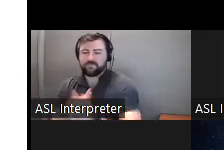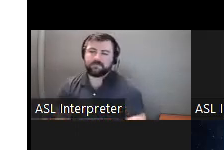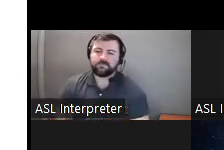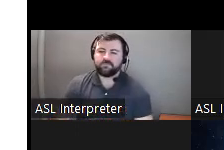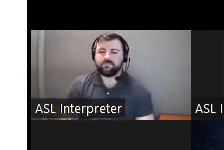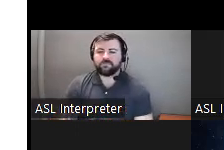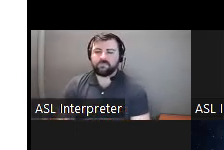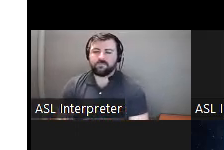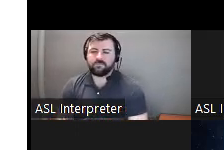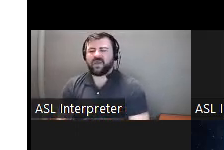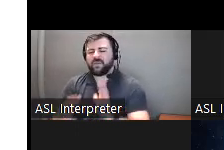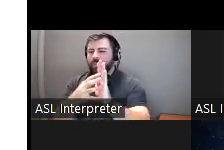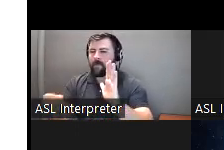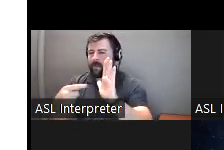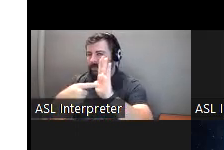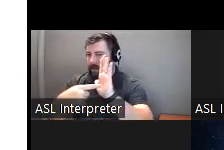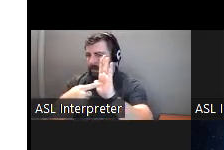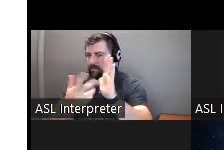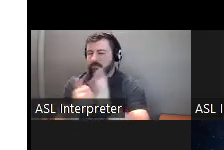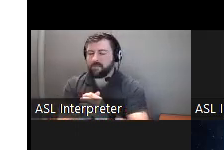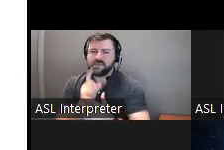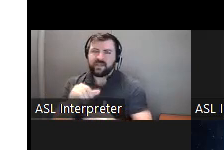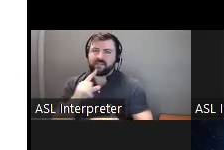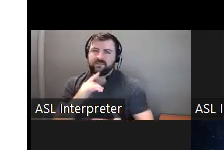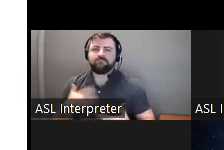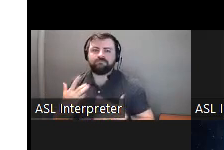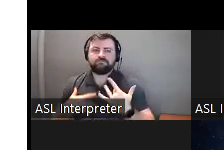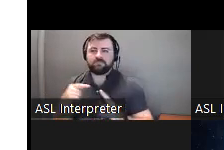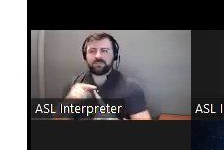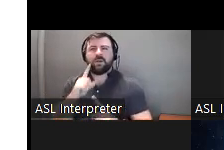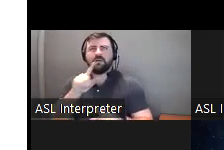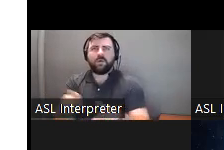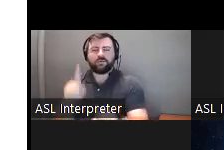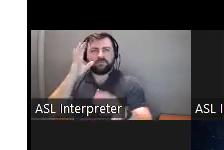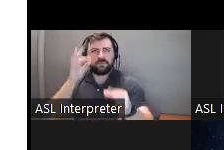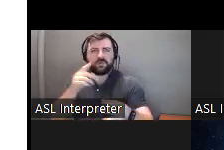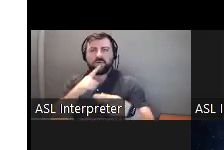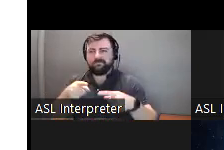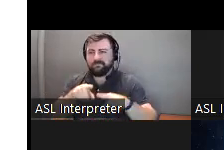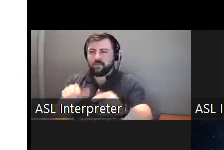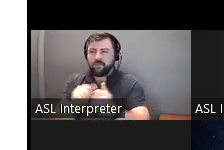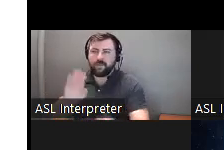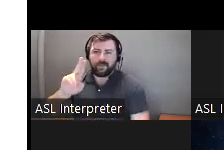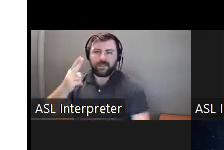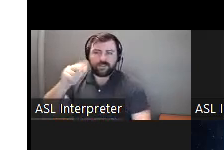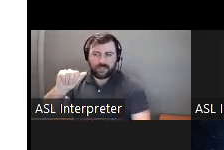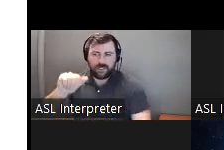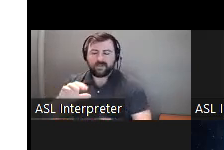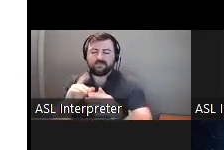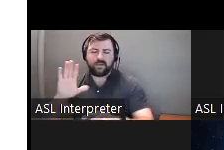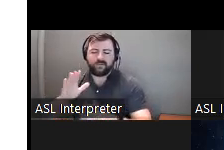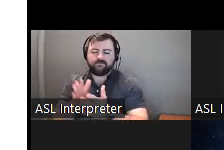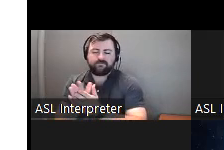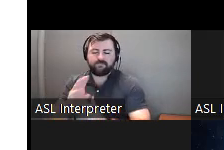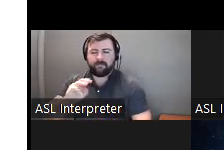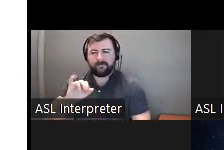replicate our model. So that is also really exciting. I think this also definitely aligns with the BHA's mission. When I started at the state, I